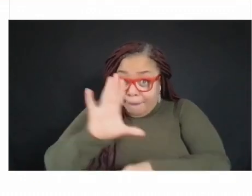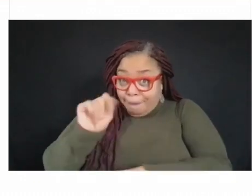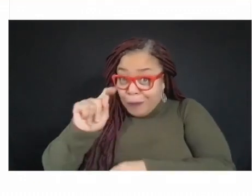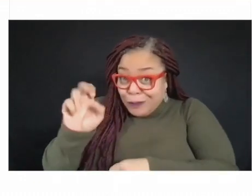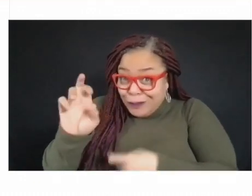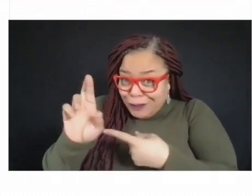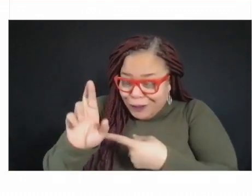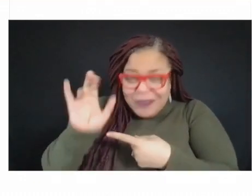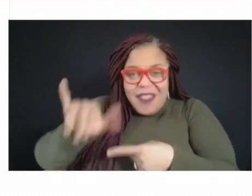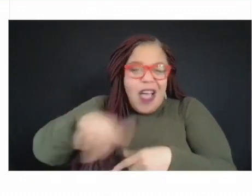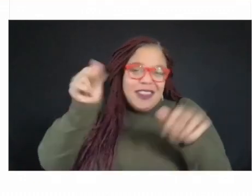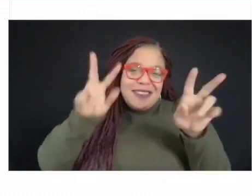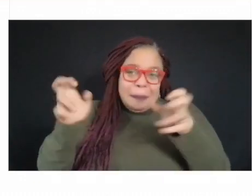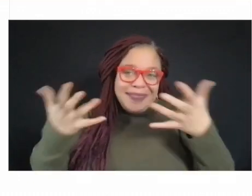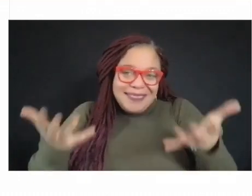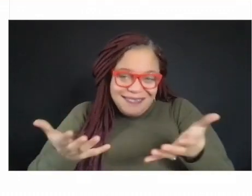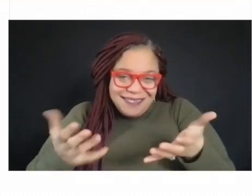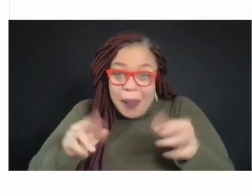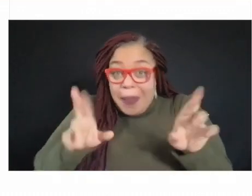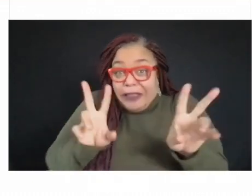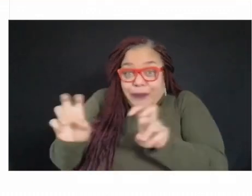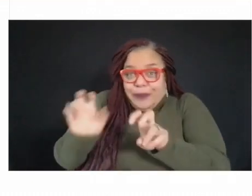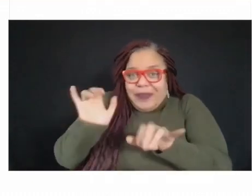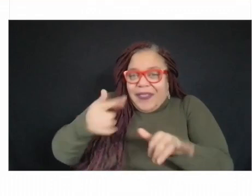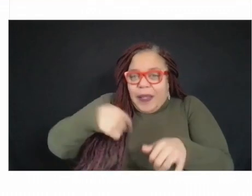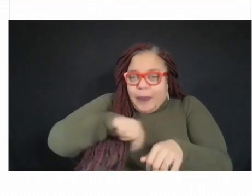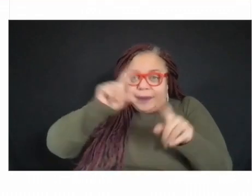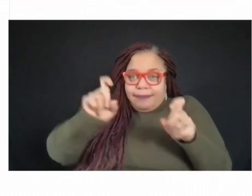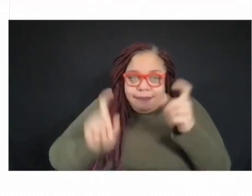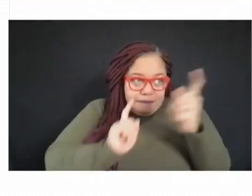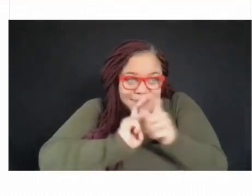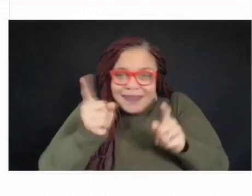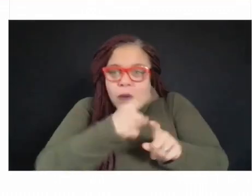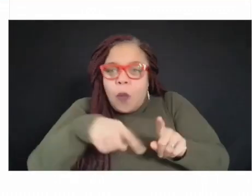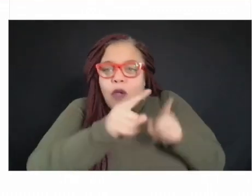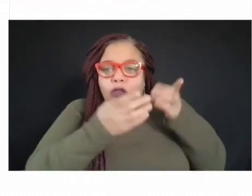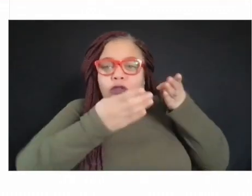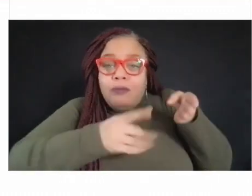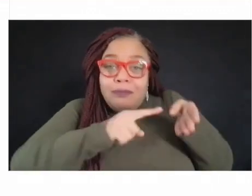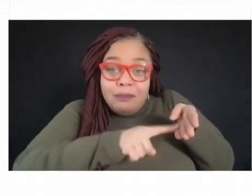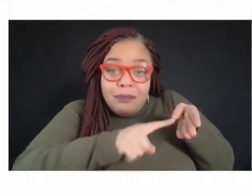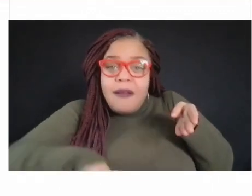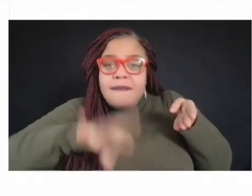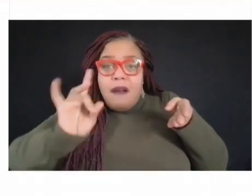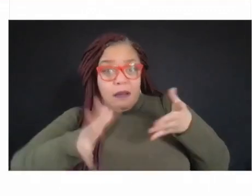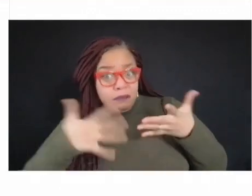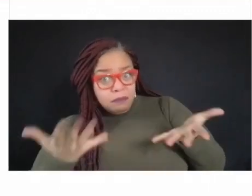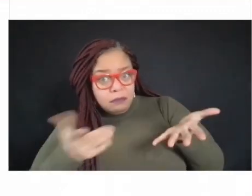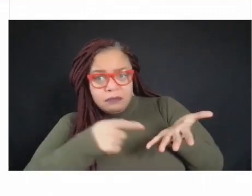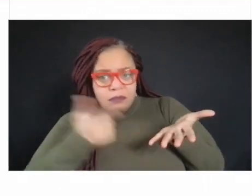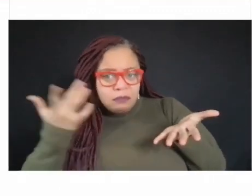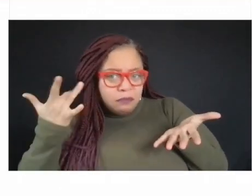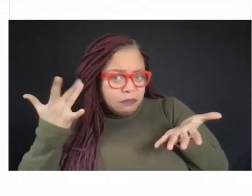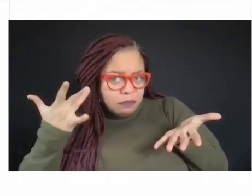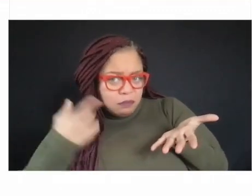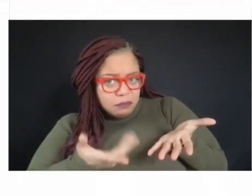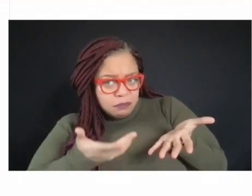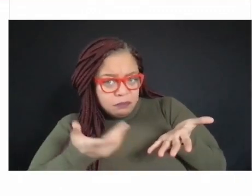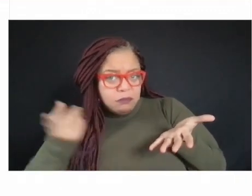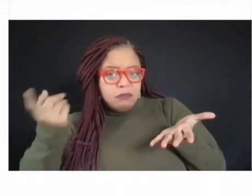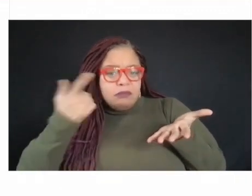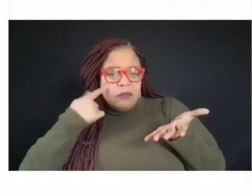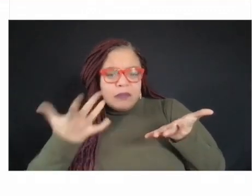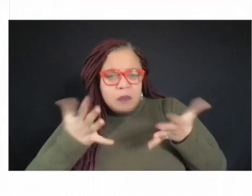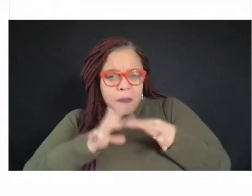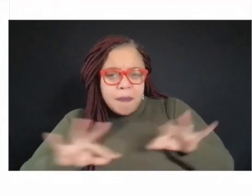have to meet them where they are and find out, well, why? So I think it's very important. And that's the